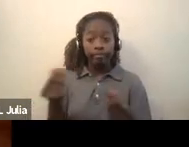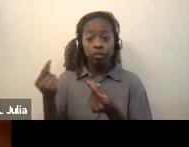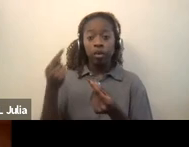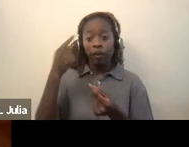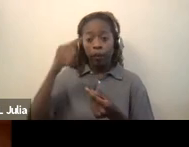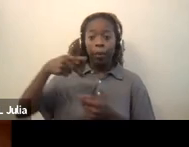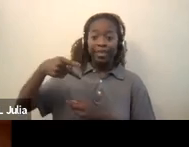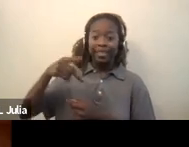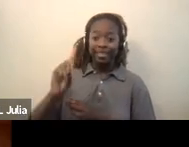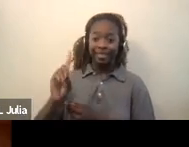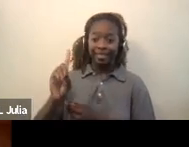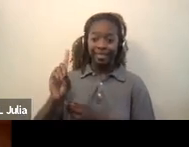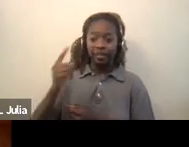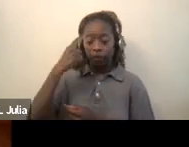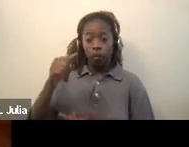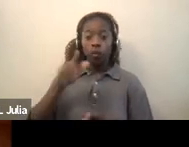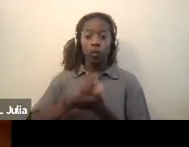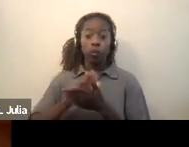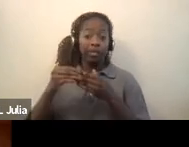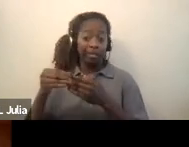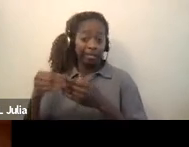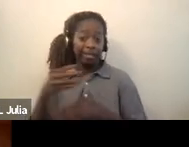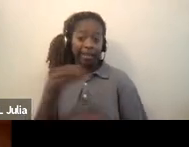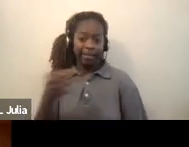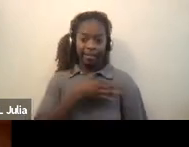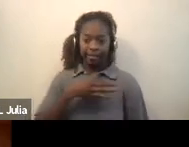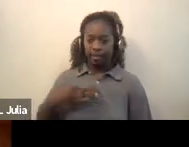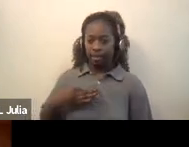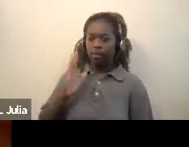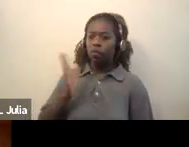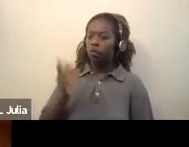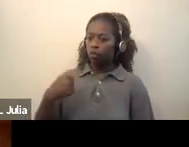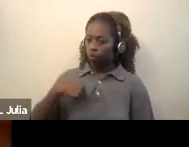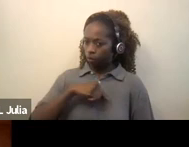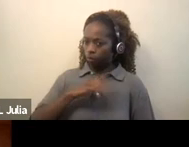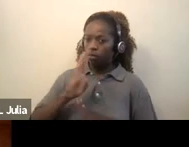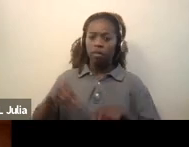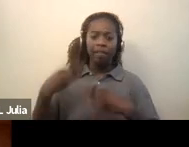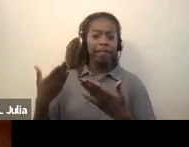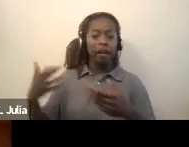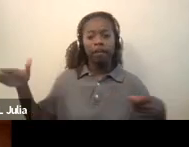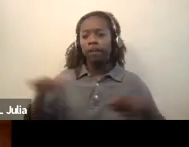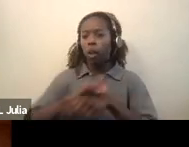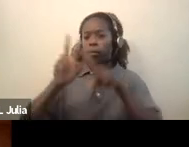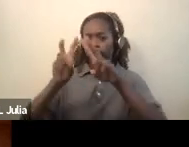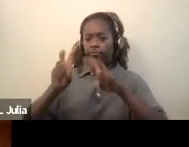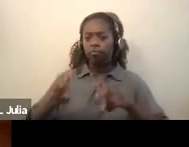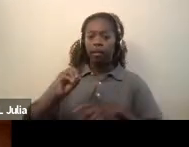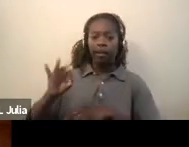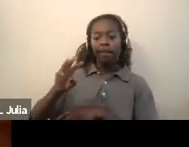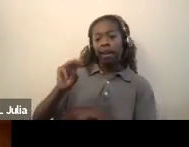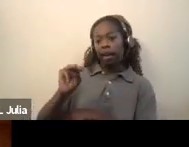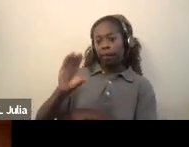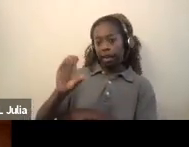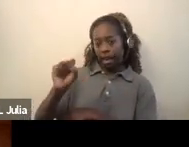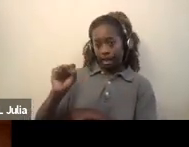school-based staff we will provide a full analysis of the mcas results to the full committee during our next meeting